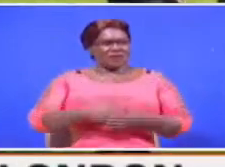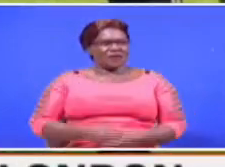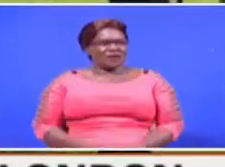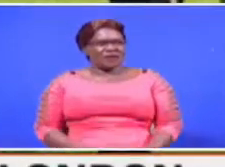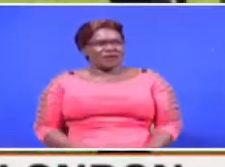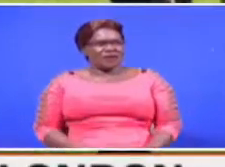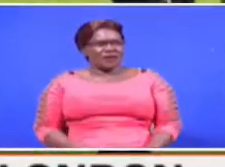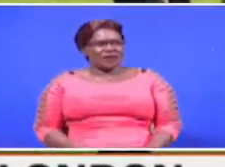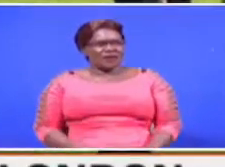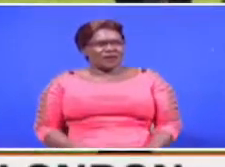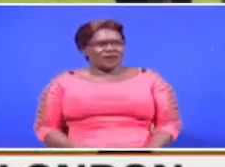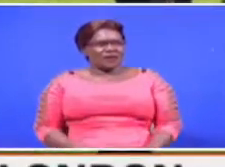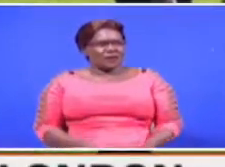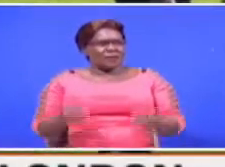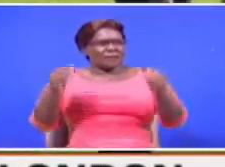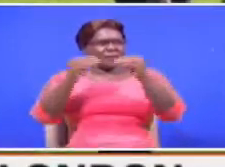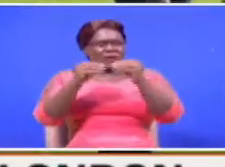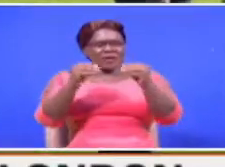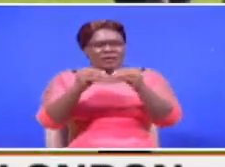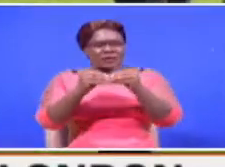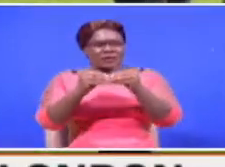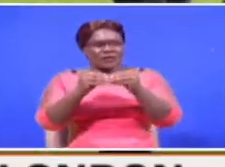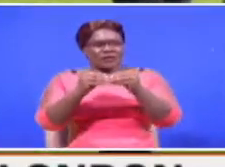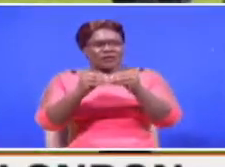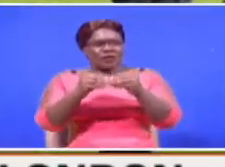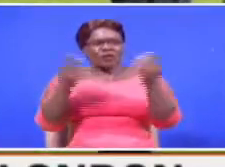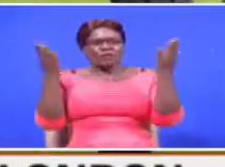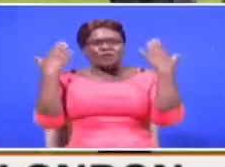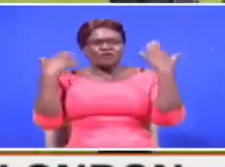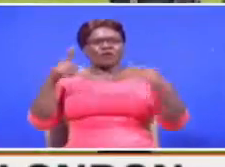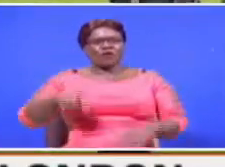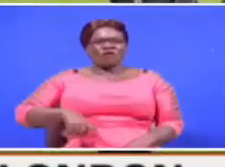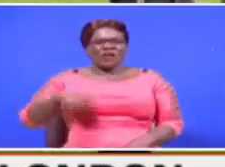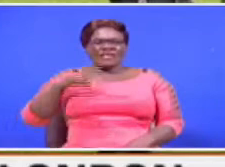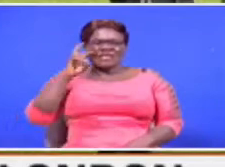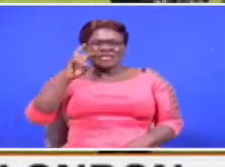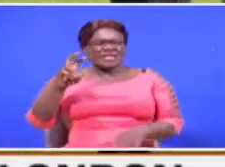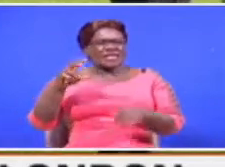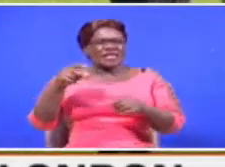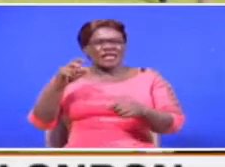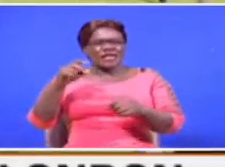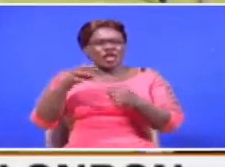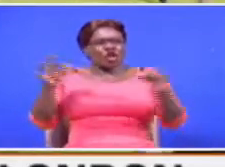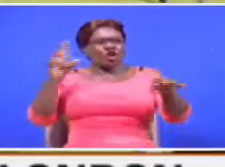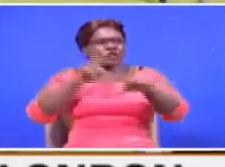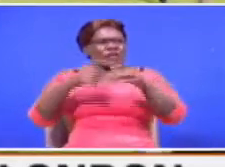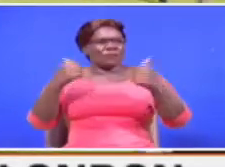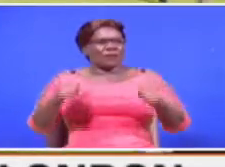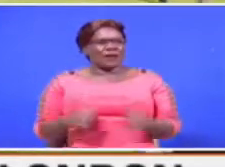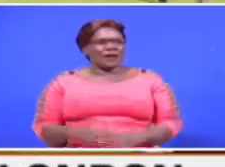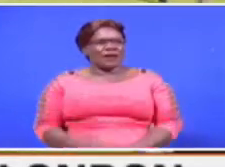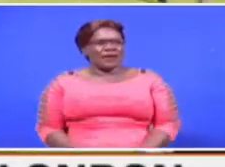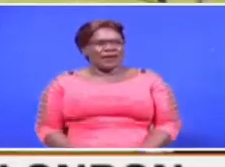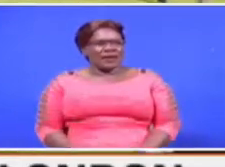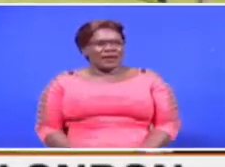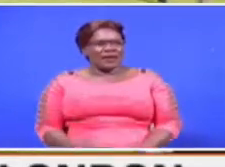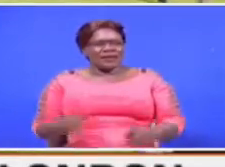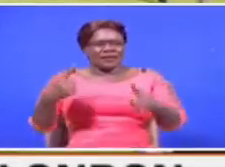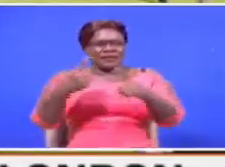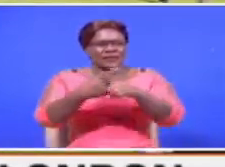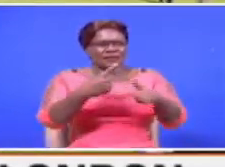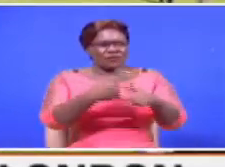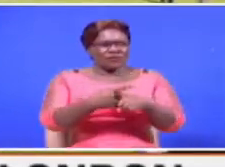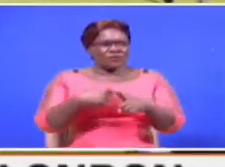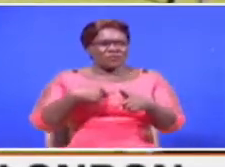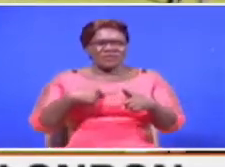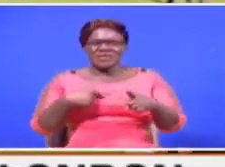highlight of the day is to meet long old friends whom I haven't seen in a very long time. Umecheza hapa Emily Chepchumba.